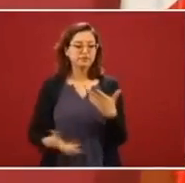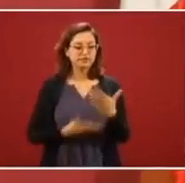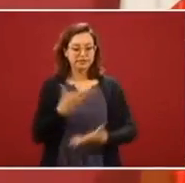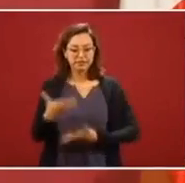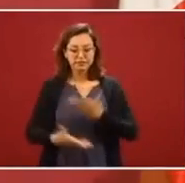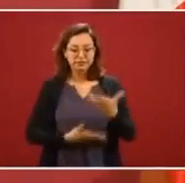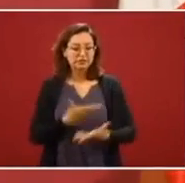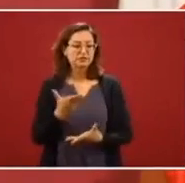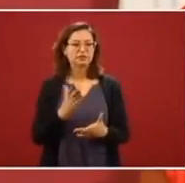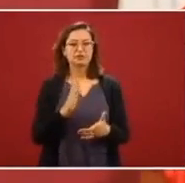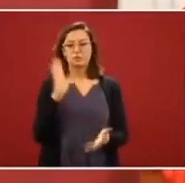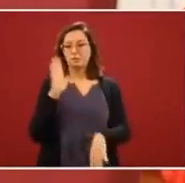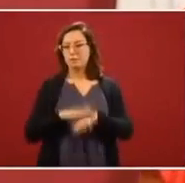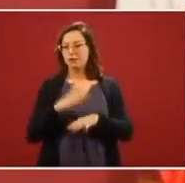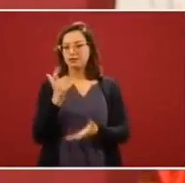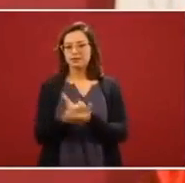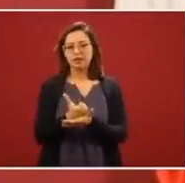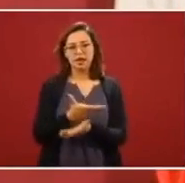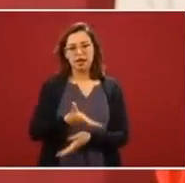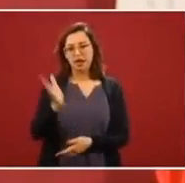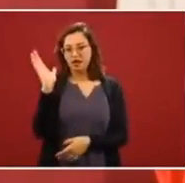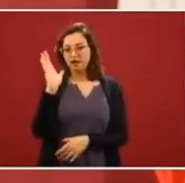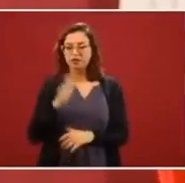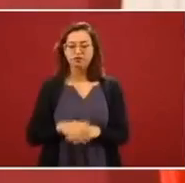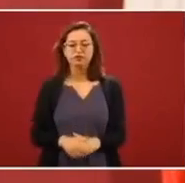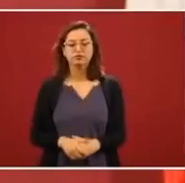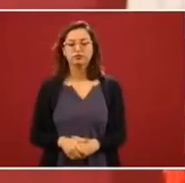a service,